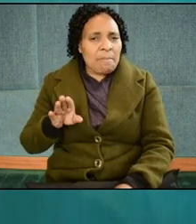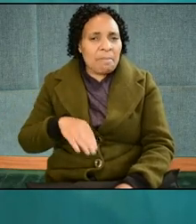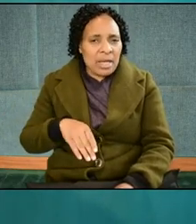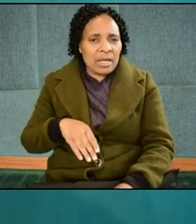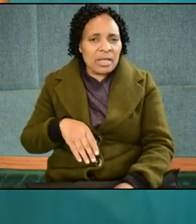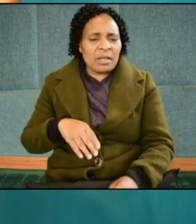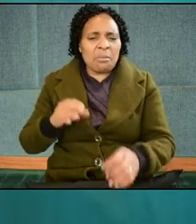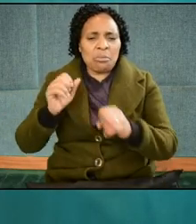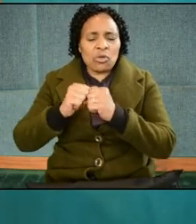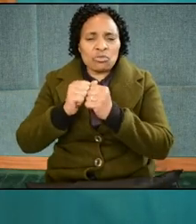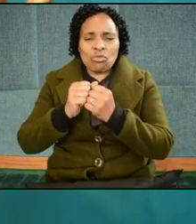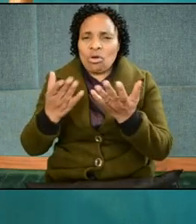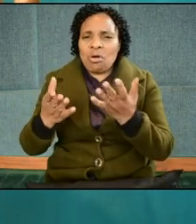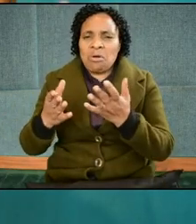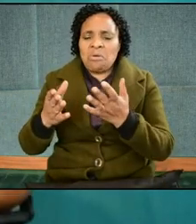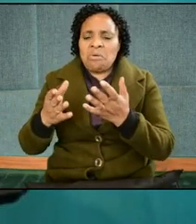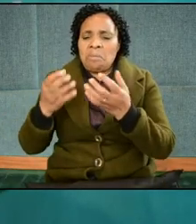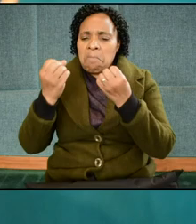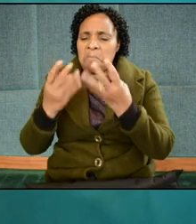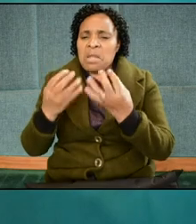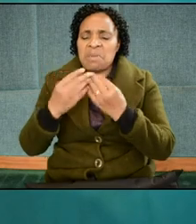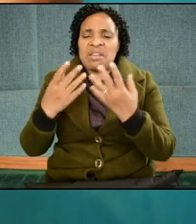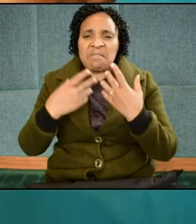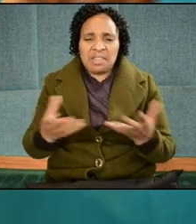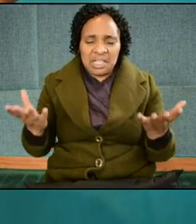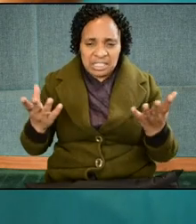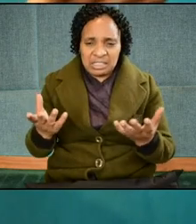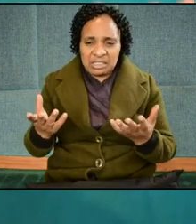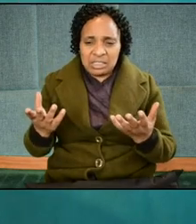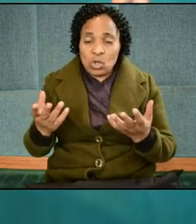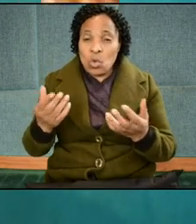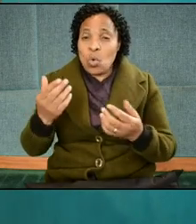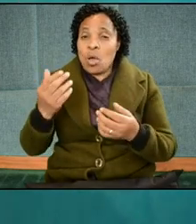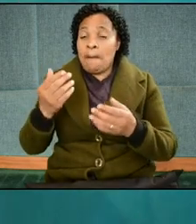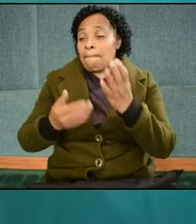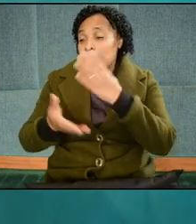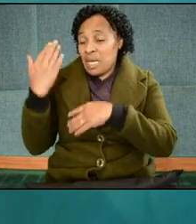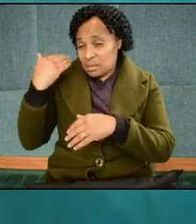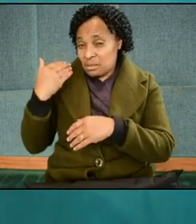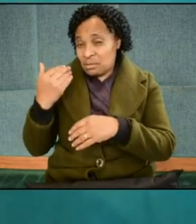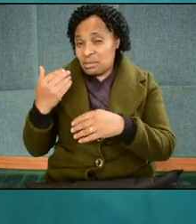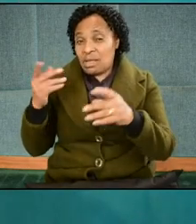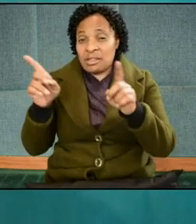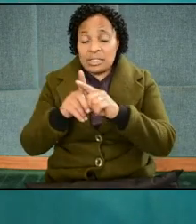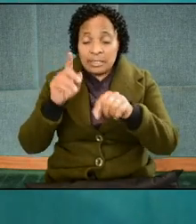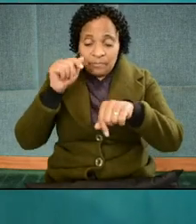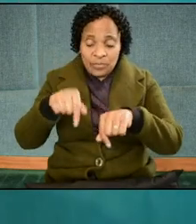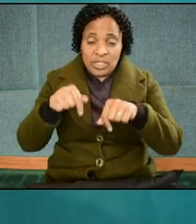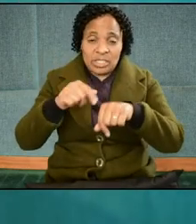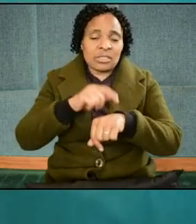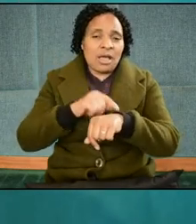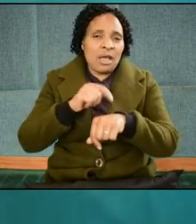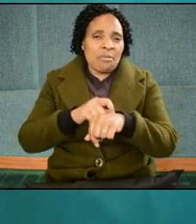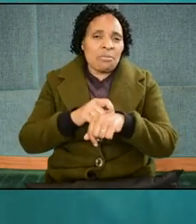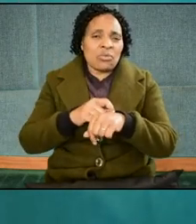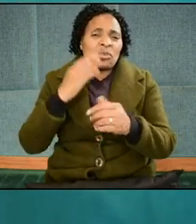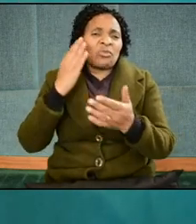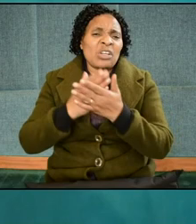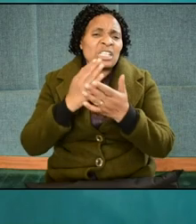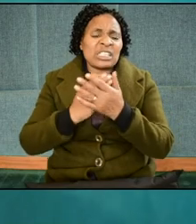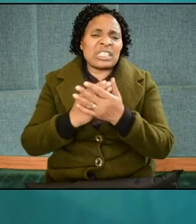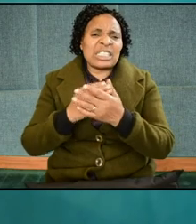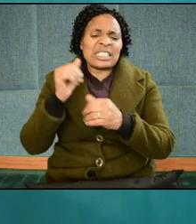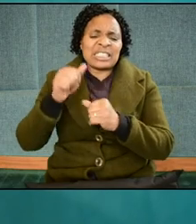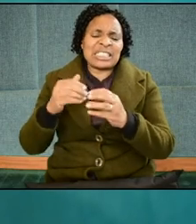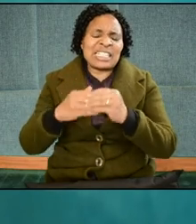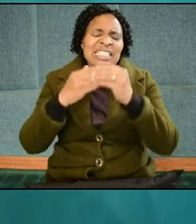the downfall of a couple of people in times past, and even in this day and age. And in fact, we are told that it's